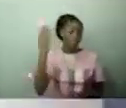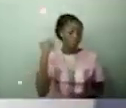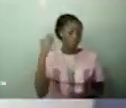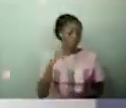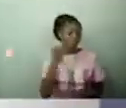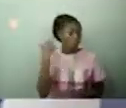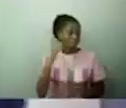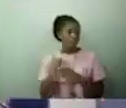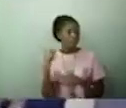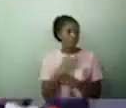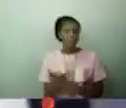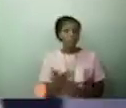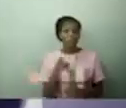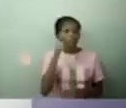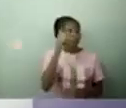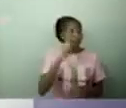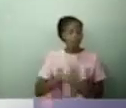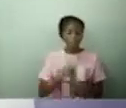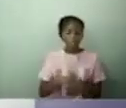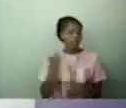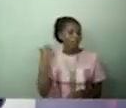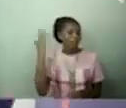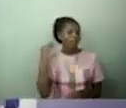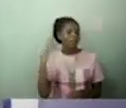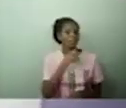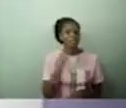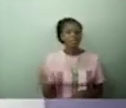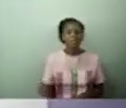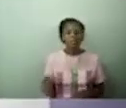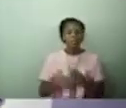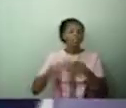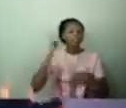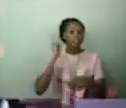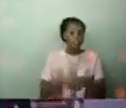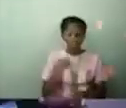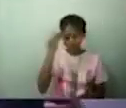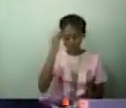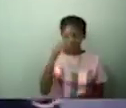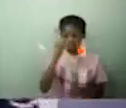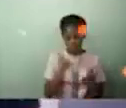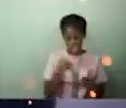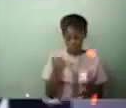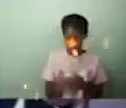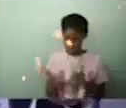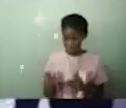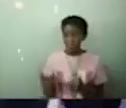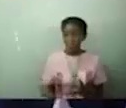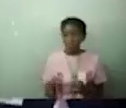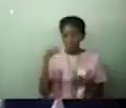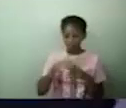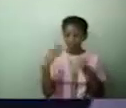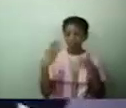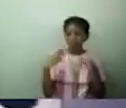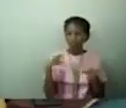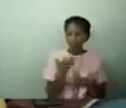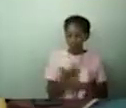call them the old days? In my own time, we're doing it. And I know many of you are doing it. I want to push you more. That in the class, before the others